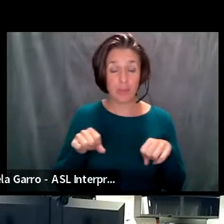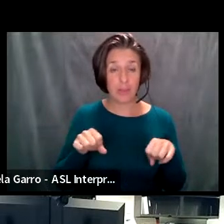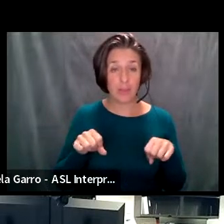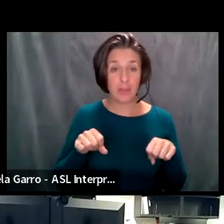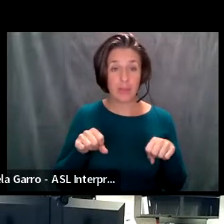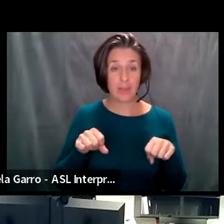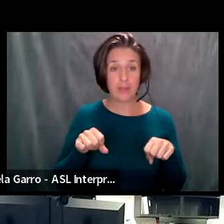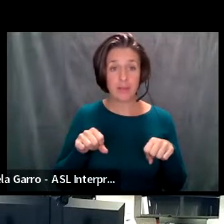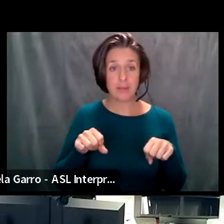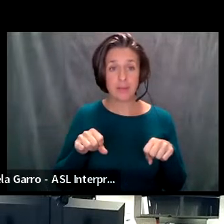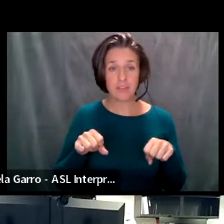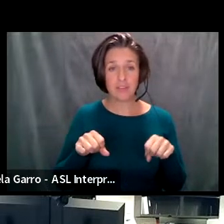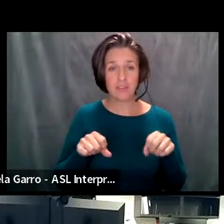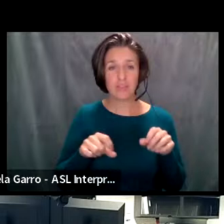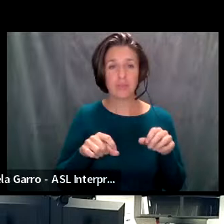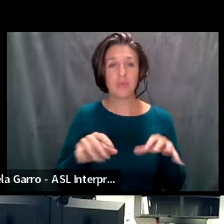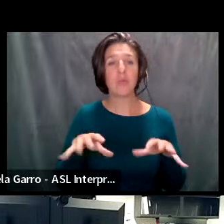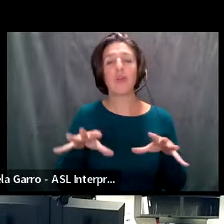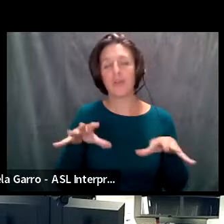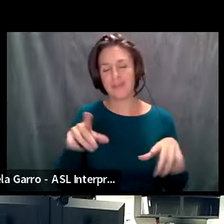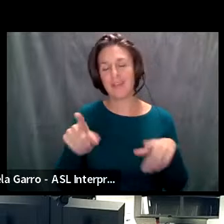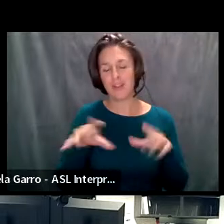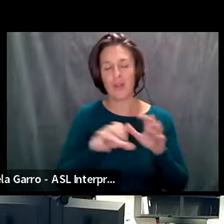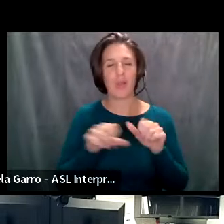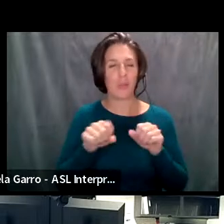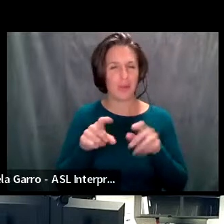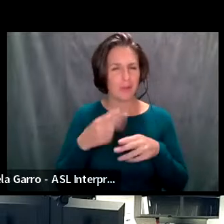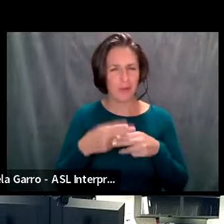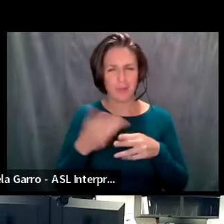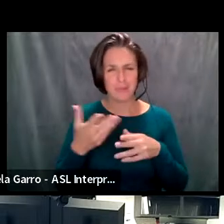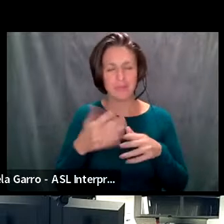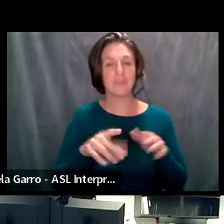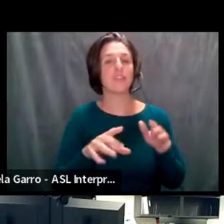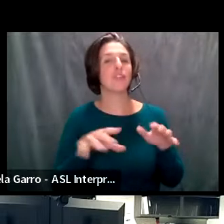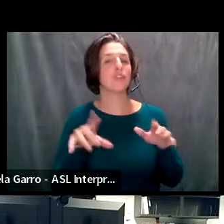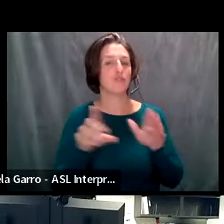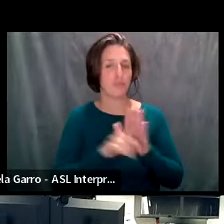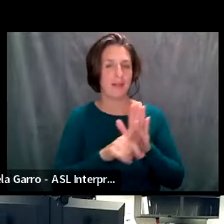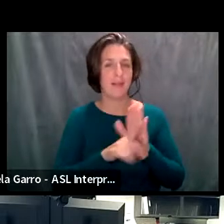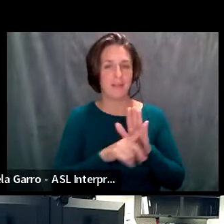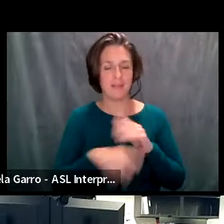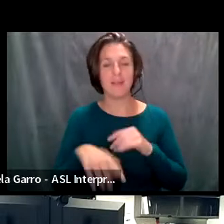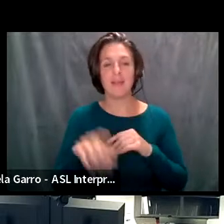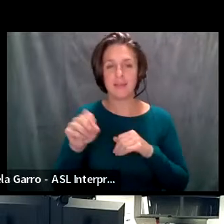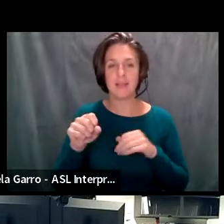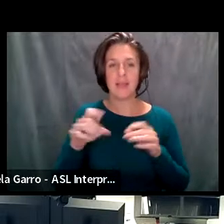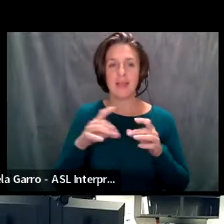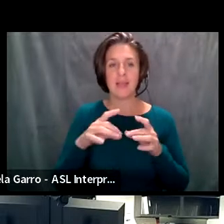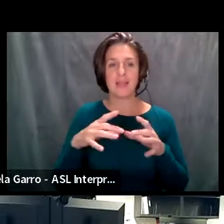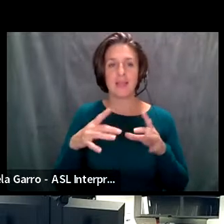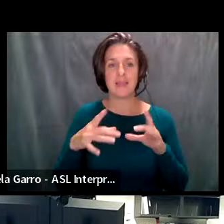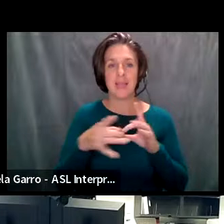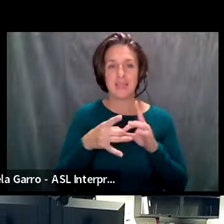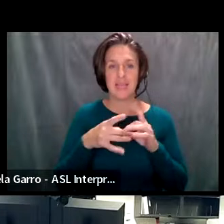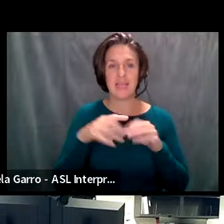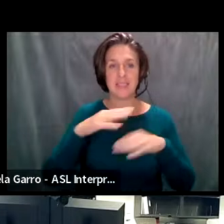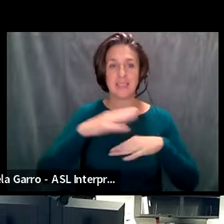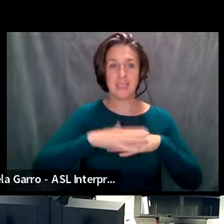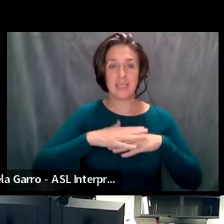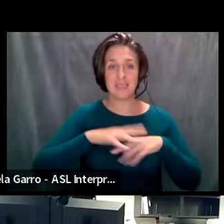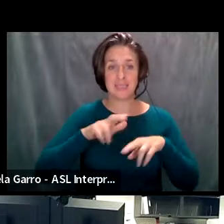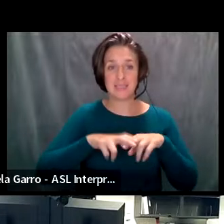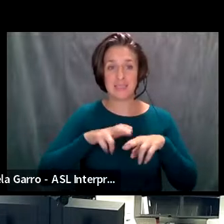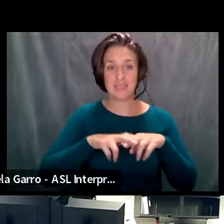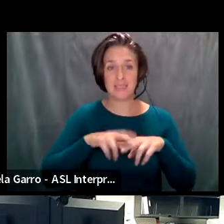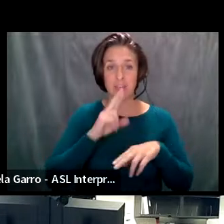What are they called? Earthquake drills. The attached desks and seats